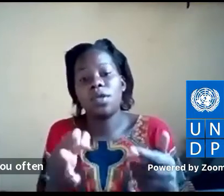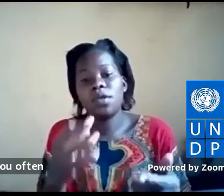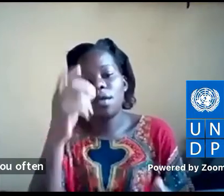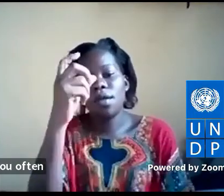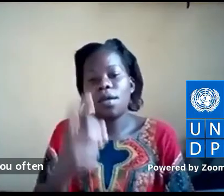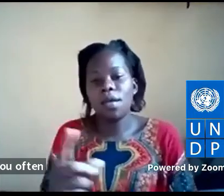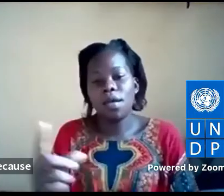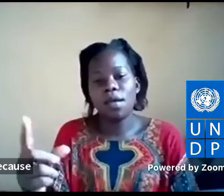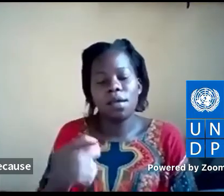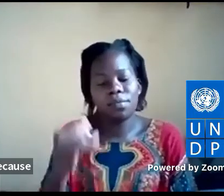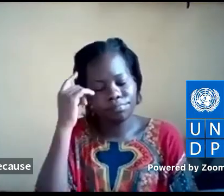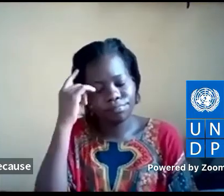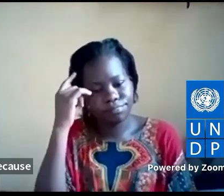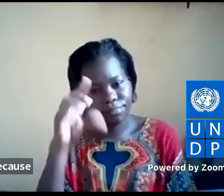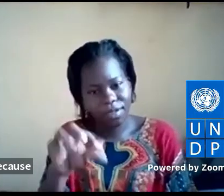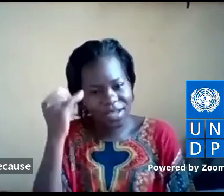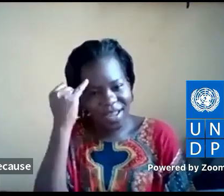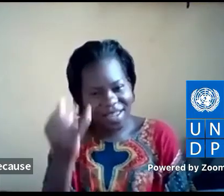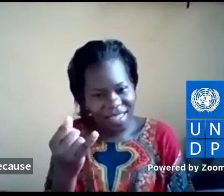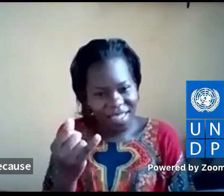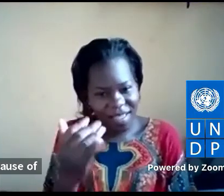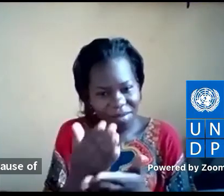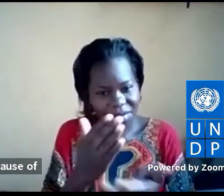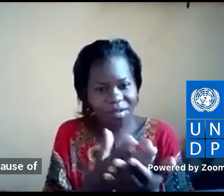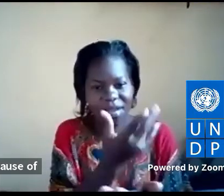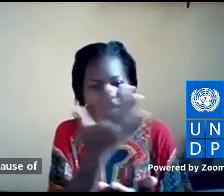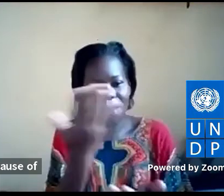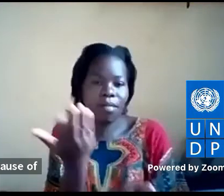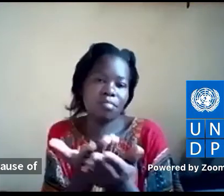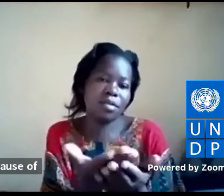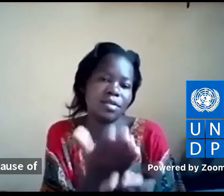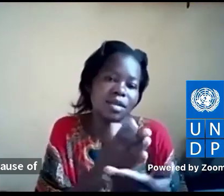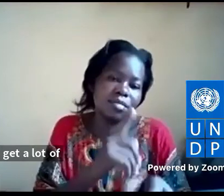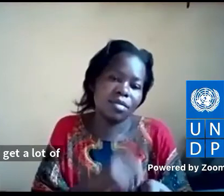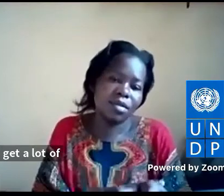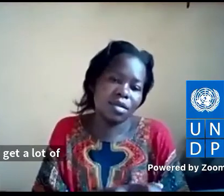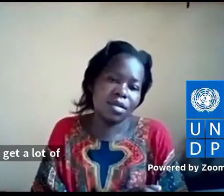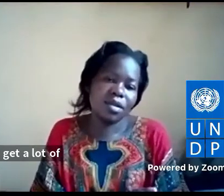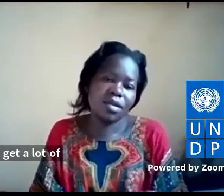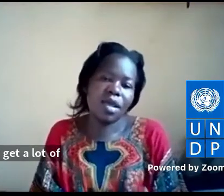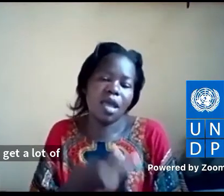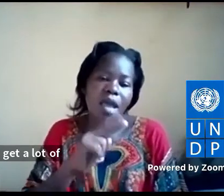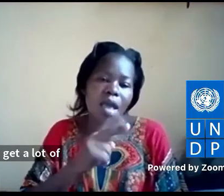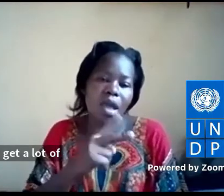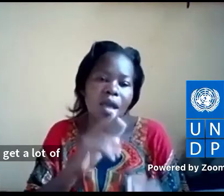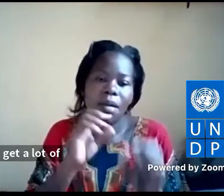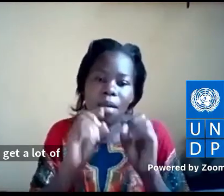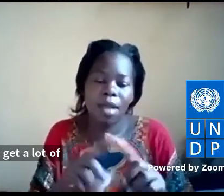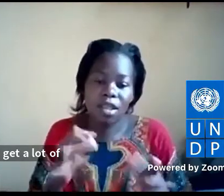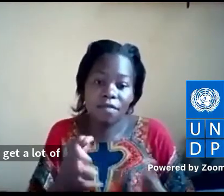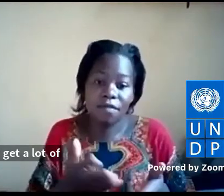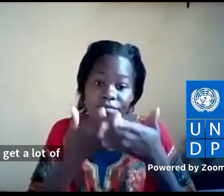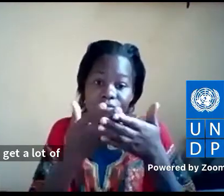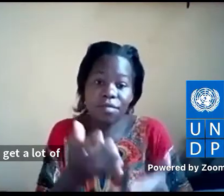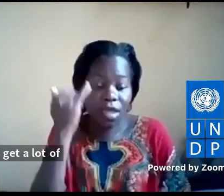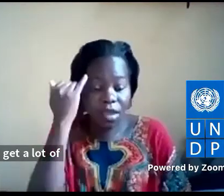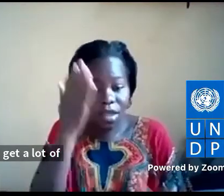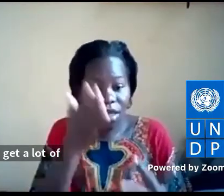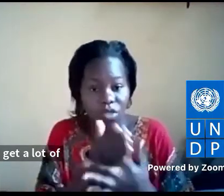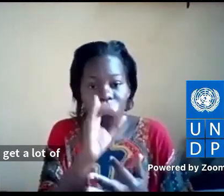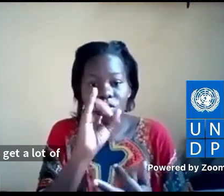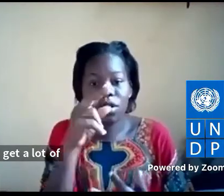maybe because of the number of applications, sometimes you don't get a lot of feedback. But if you have supplied your idea through the Ideathon, we hope to get to everyone with